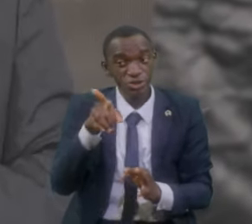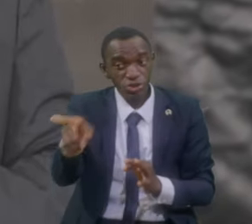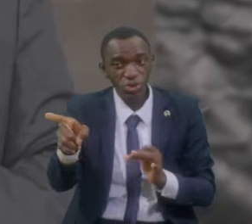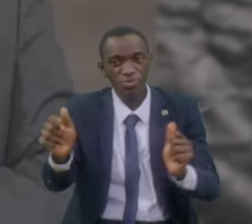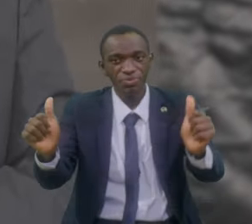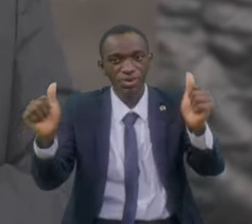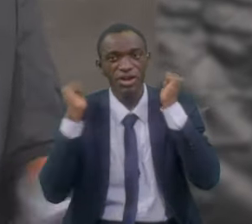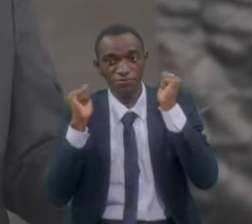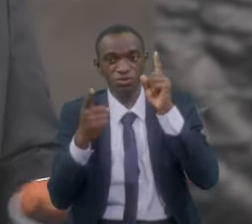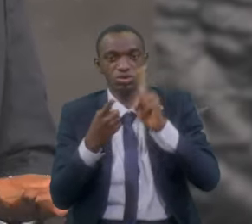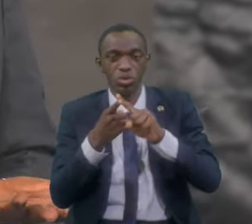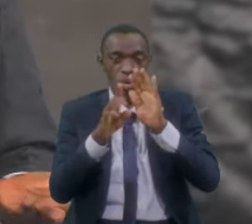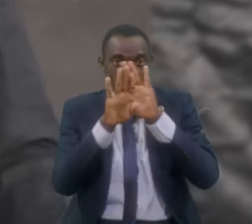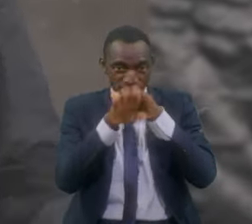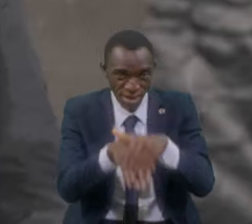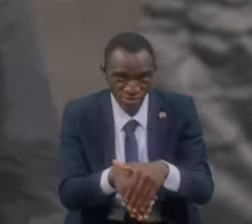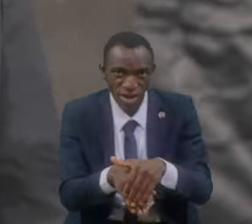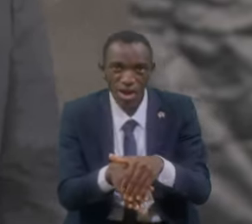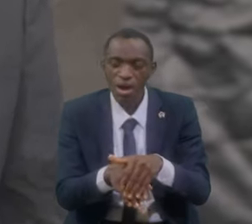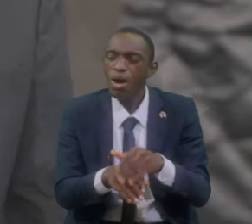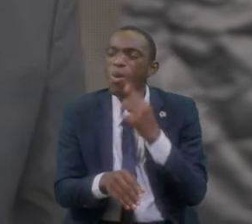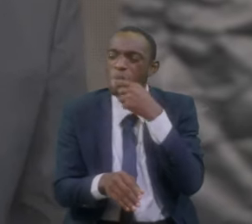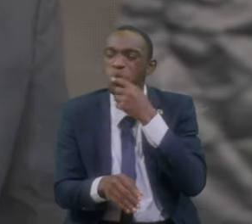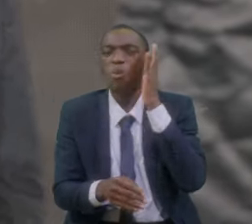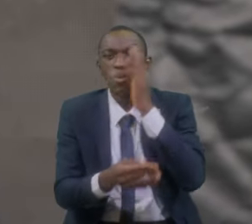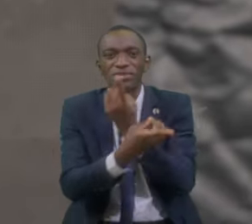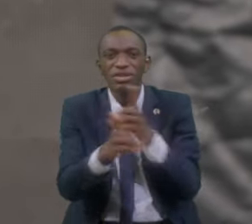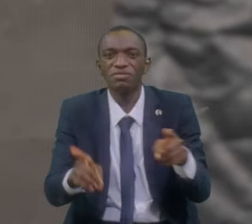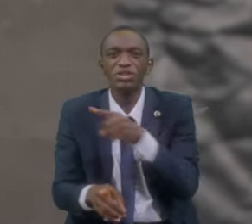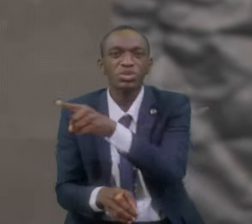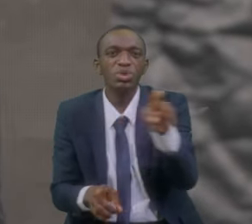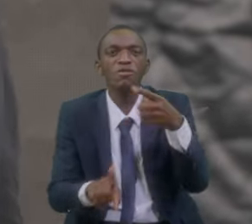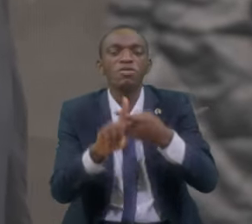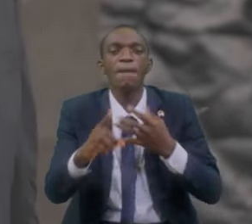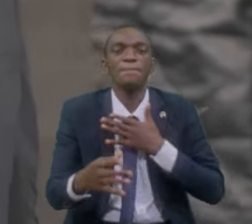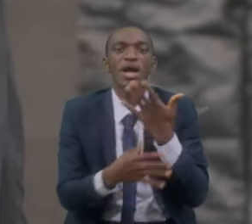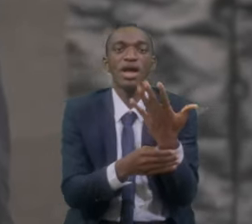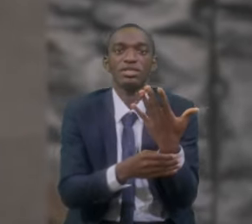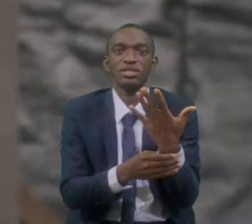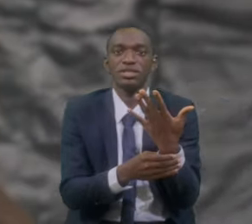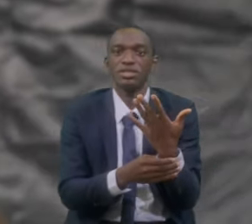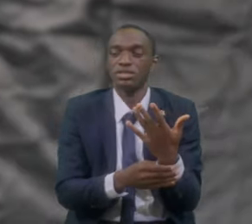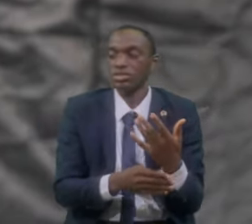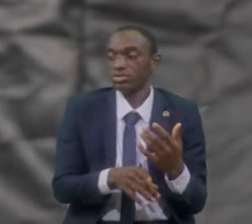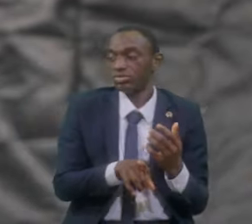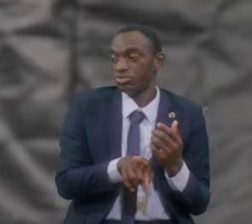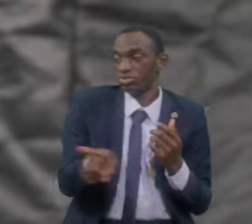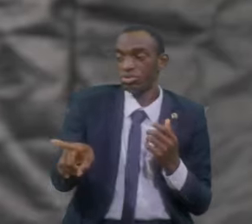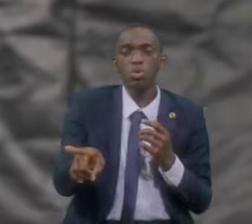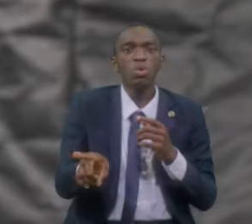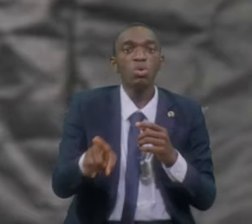to bow down, who can deliver you out of my hand? You have to be a bold